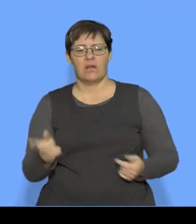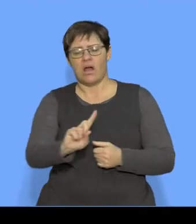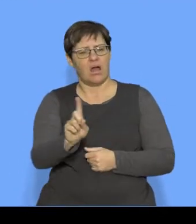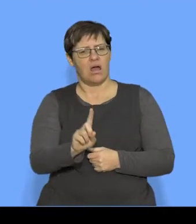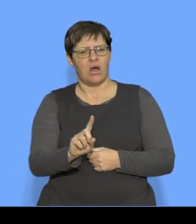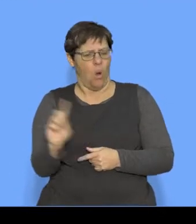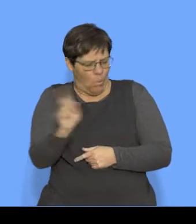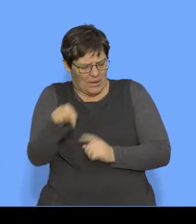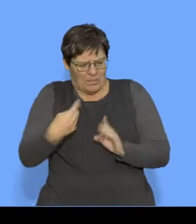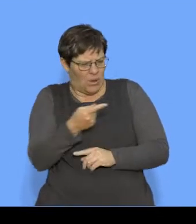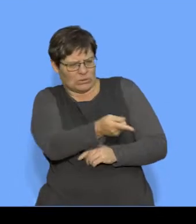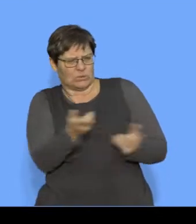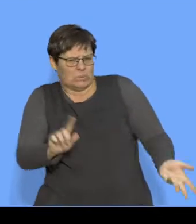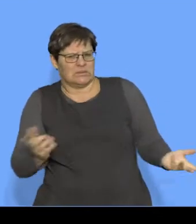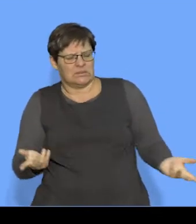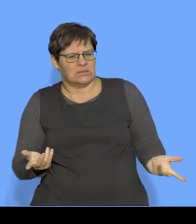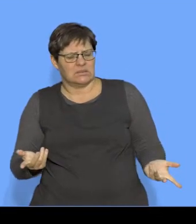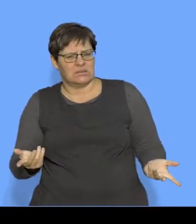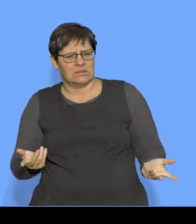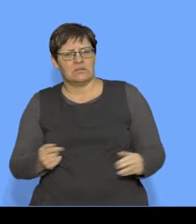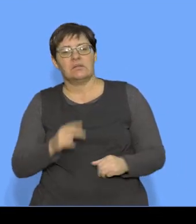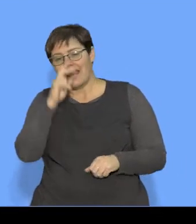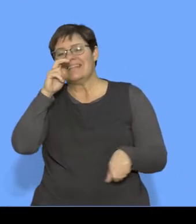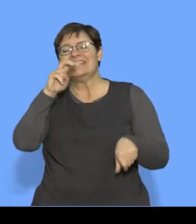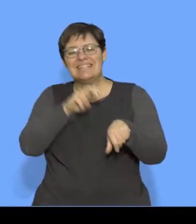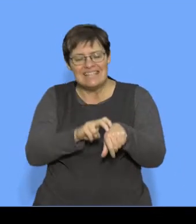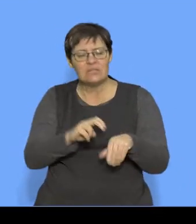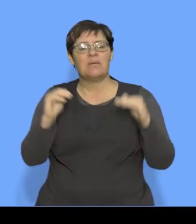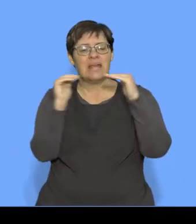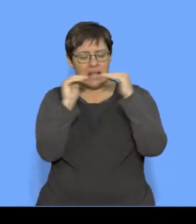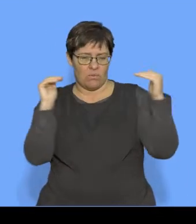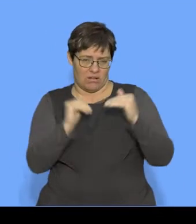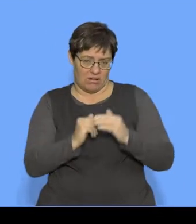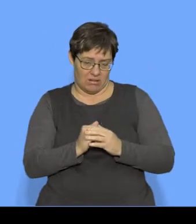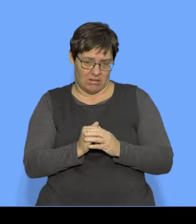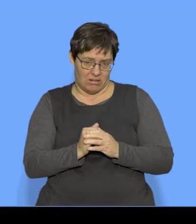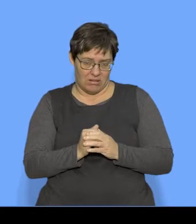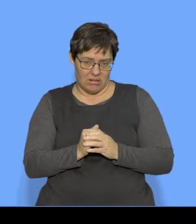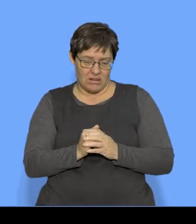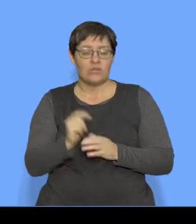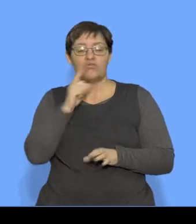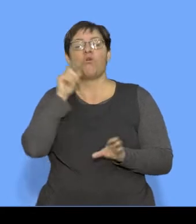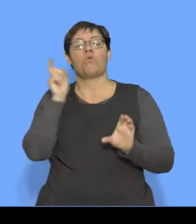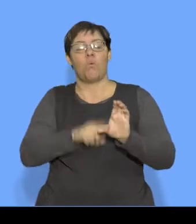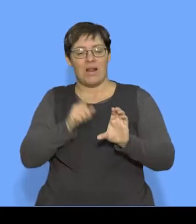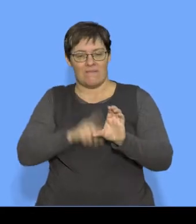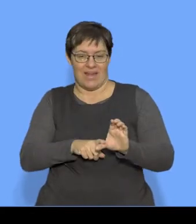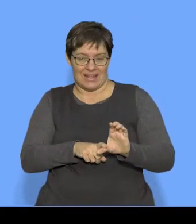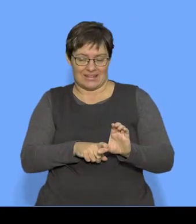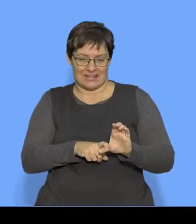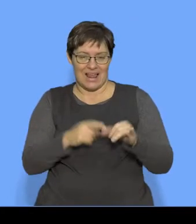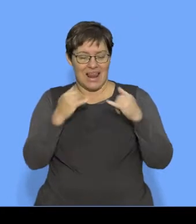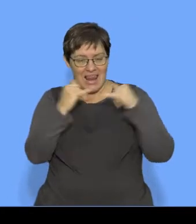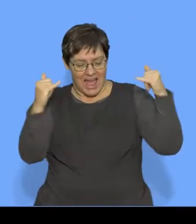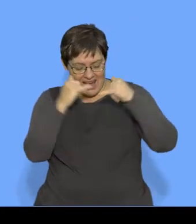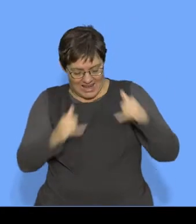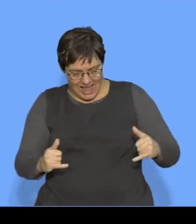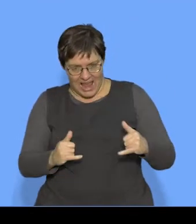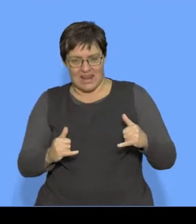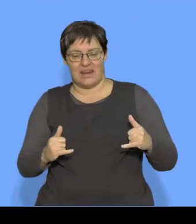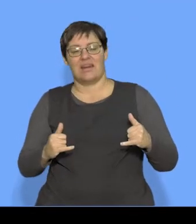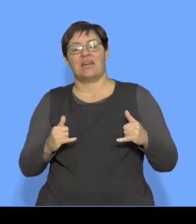there. What about corresponding angles? They need to be equal in order to qualify those 2 lines